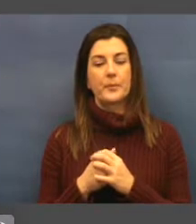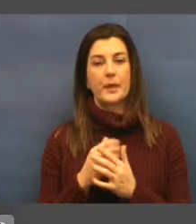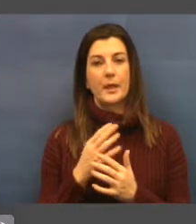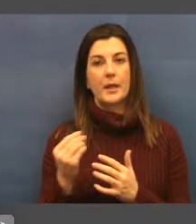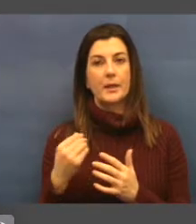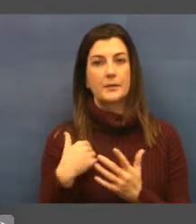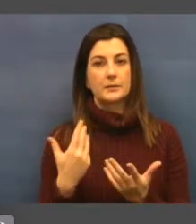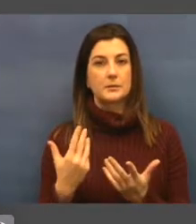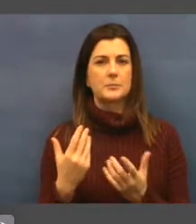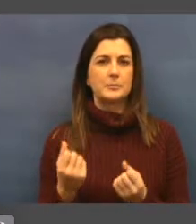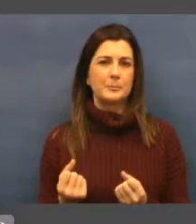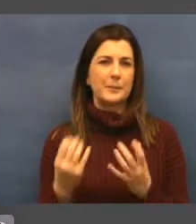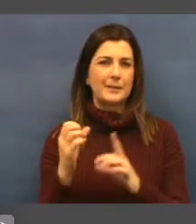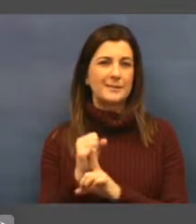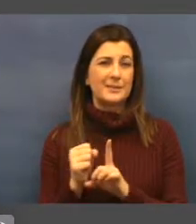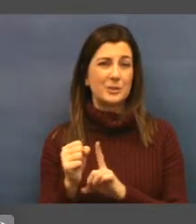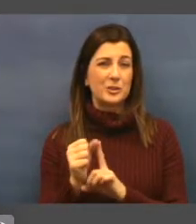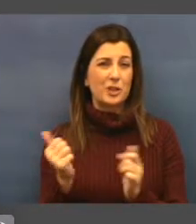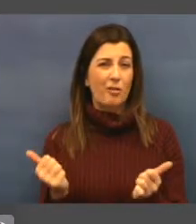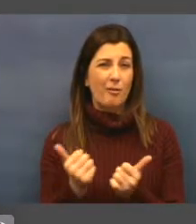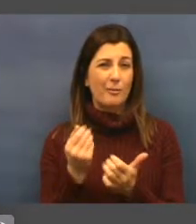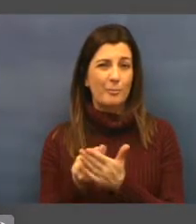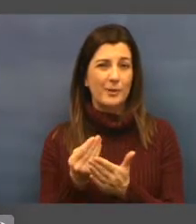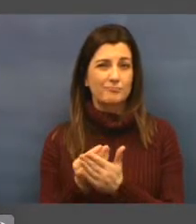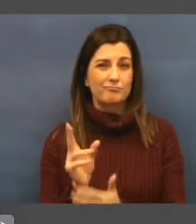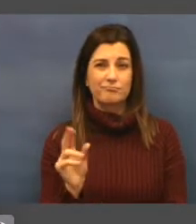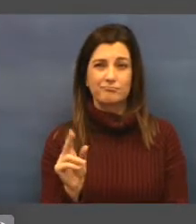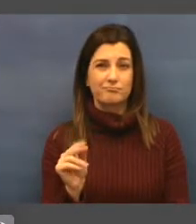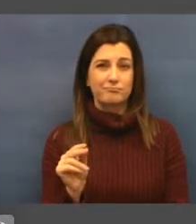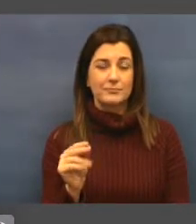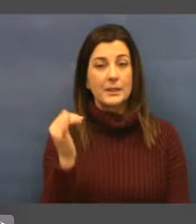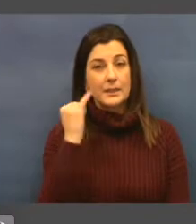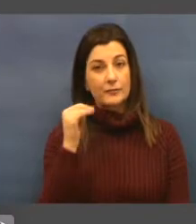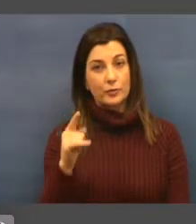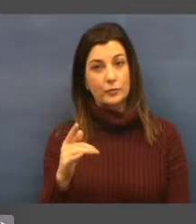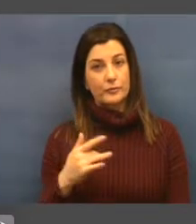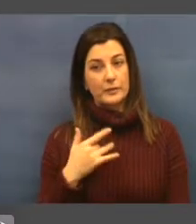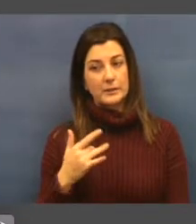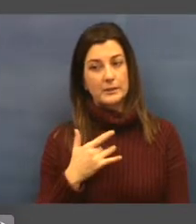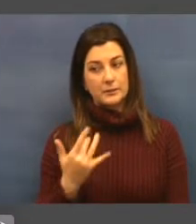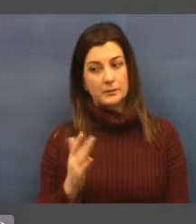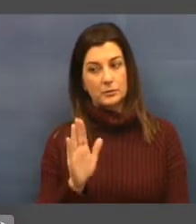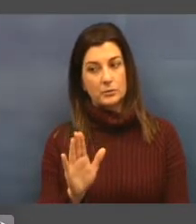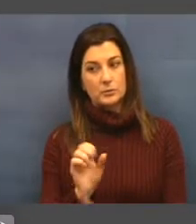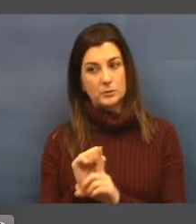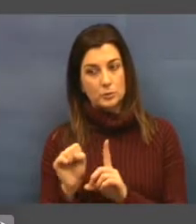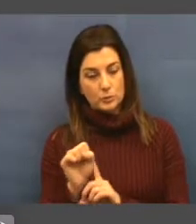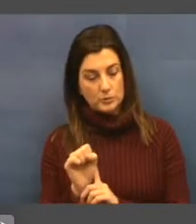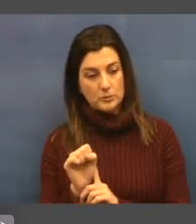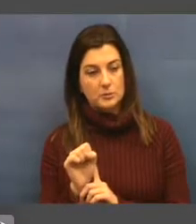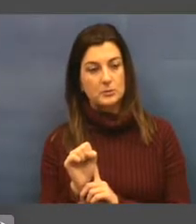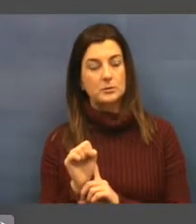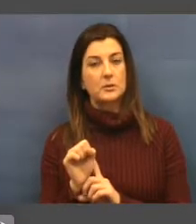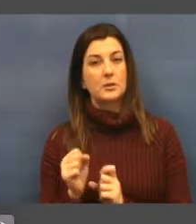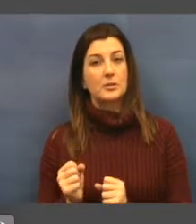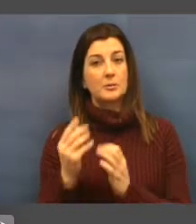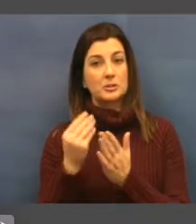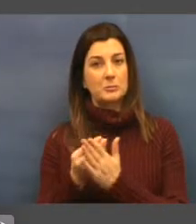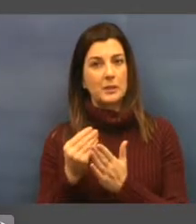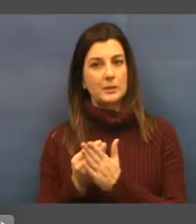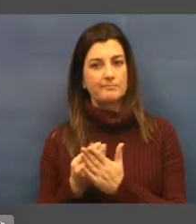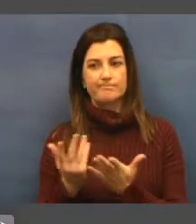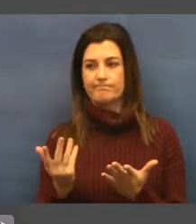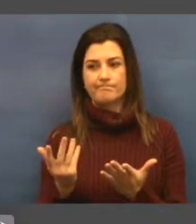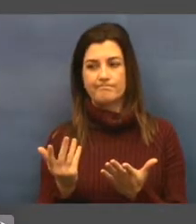in a lot of cases, it's not all that much. So if you find yourself in a situation where the amount you've been assessed